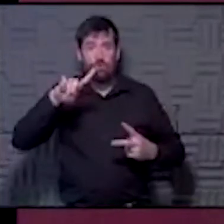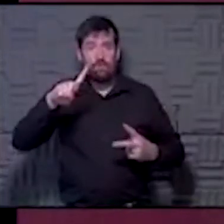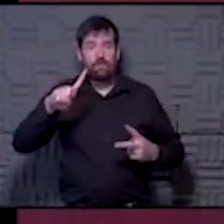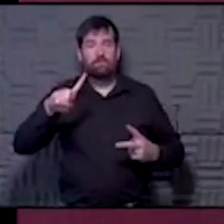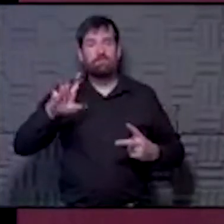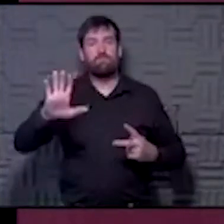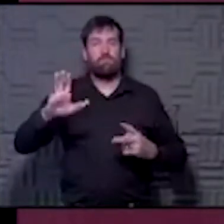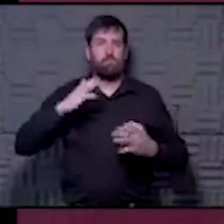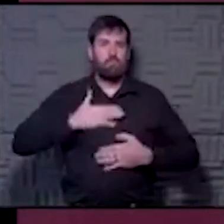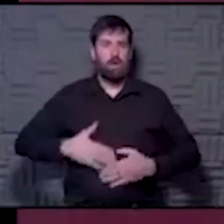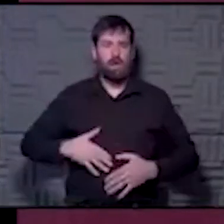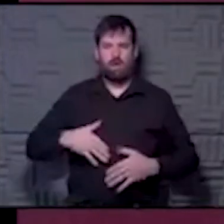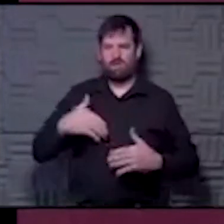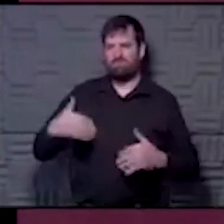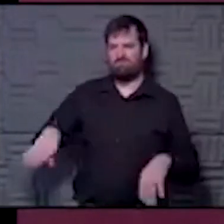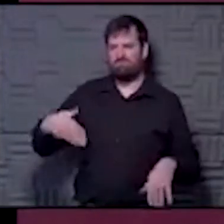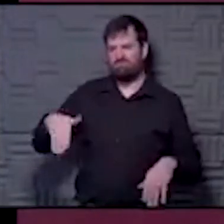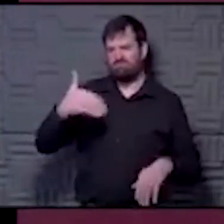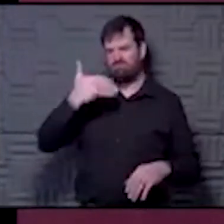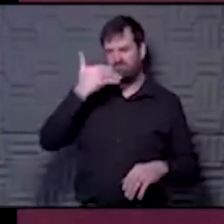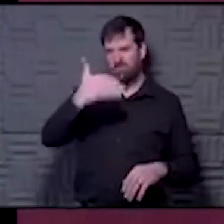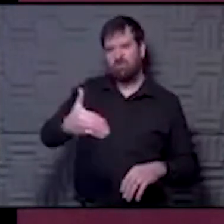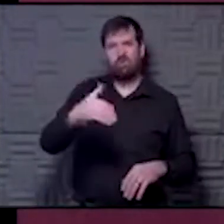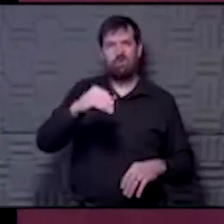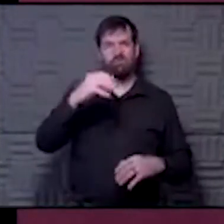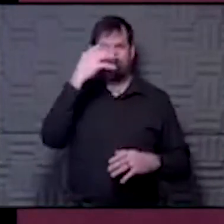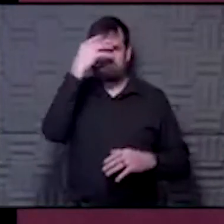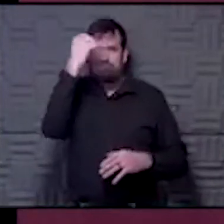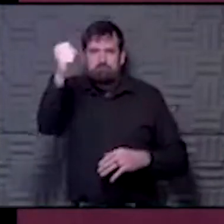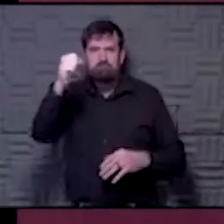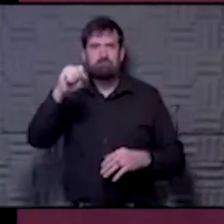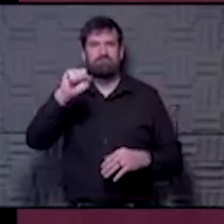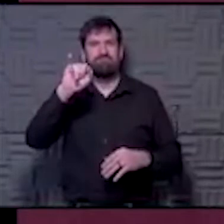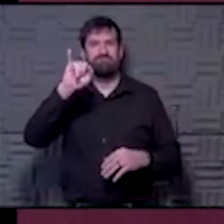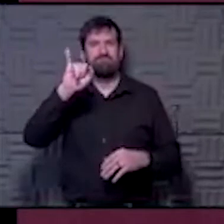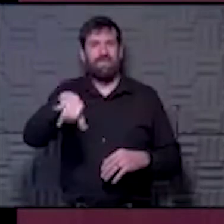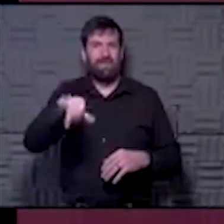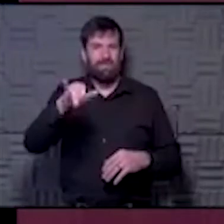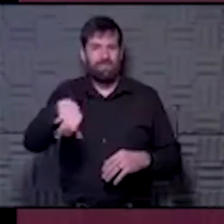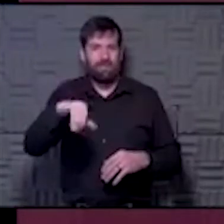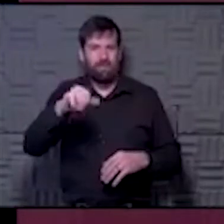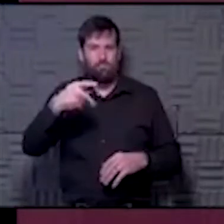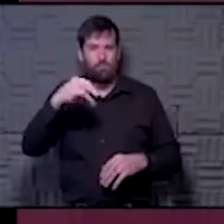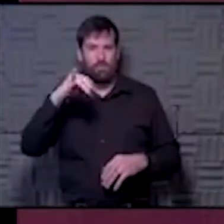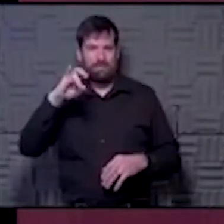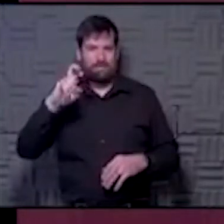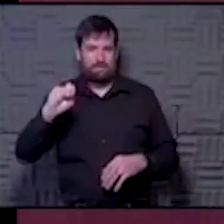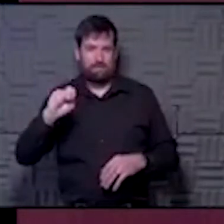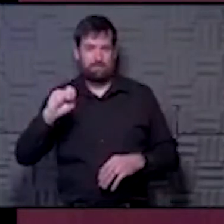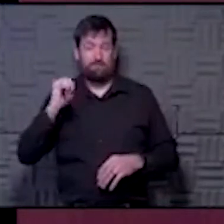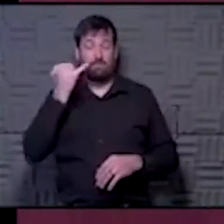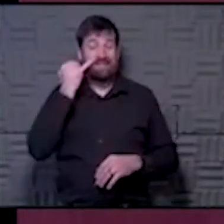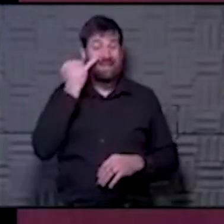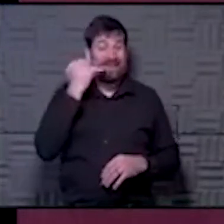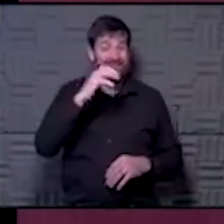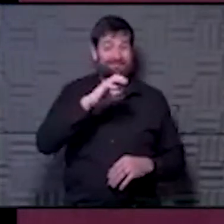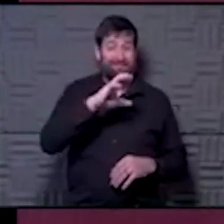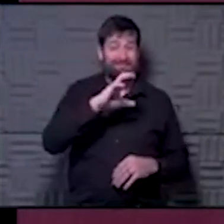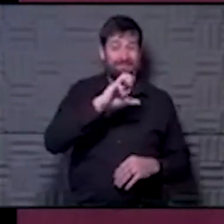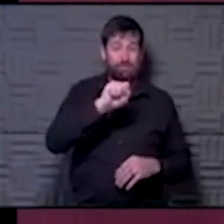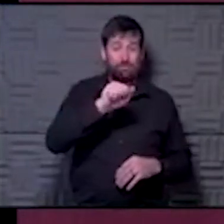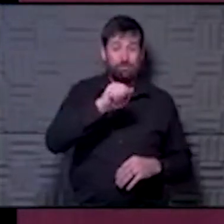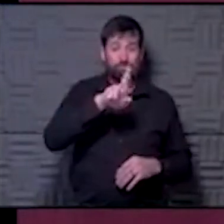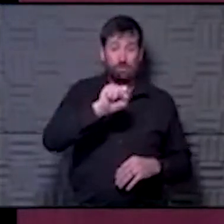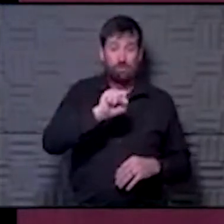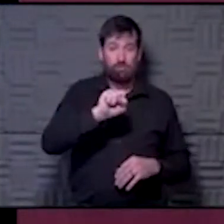pretty good host immunity and memory around that. And if SARS-CoV-2 loses the spike protein, it's really